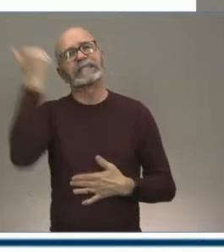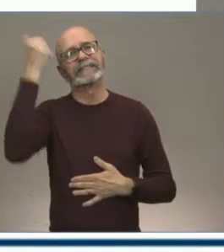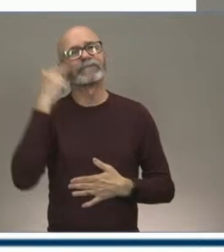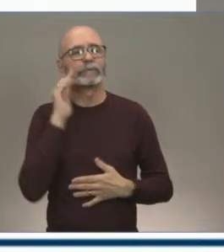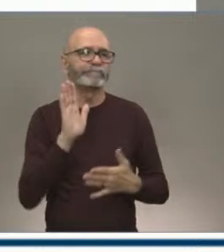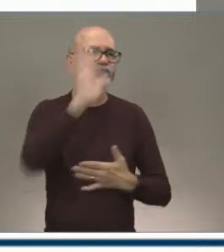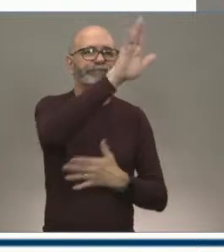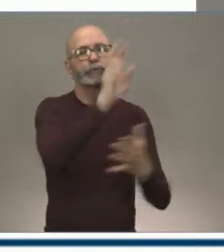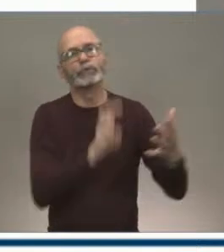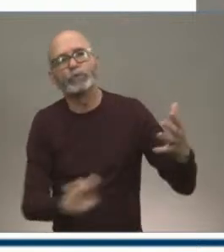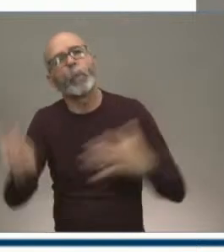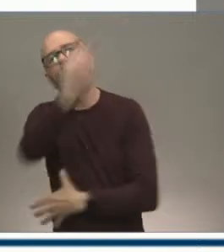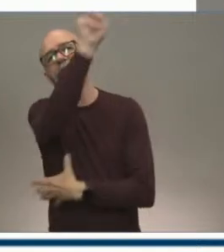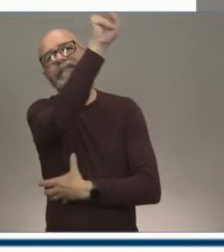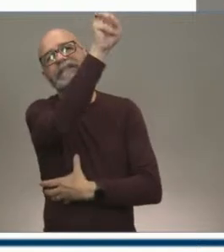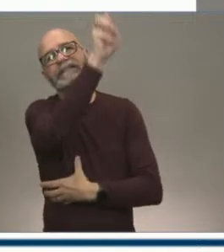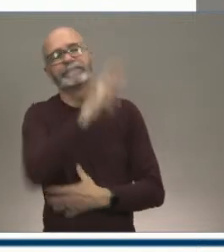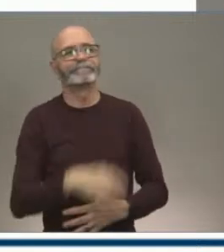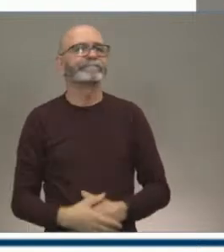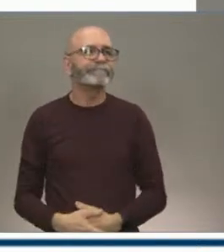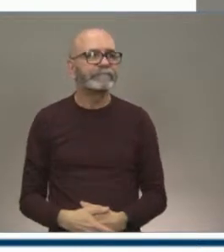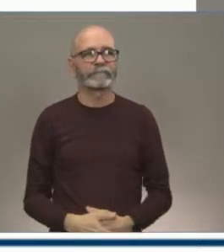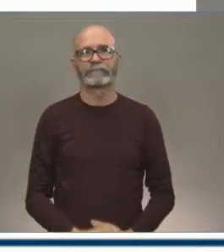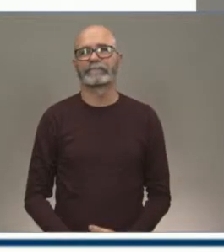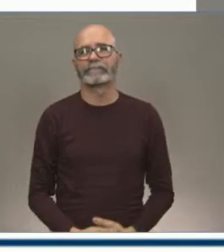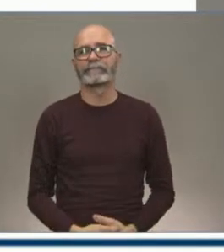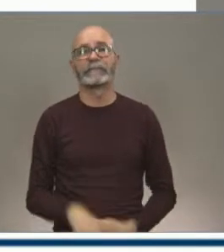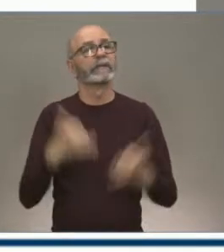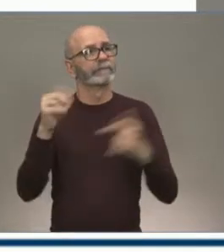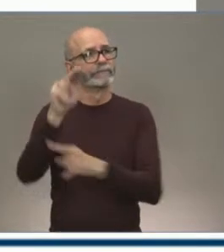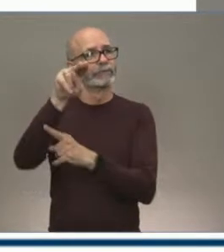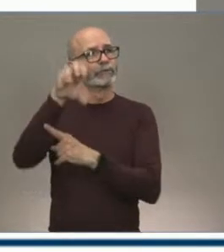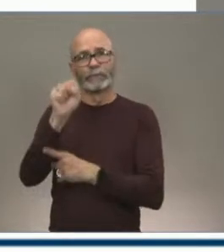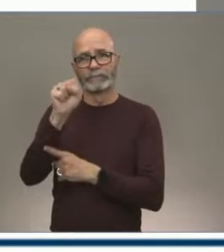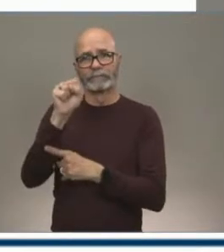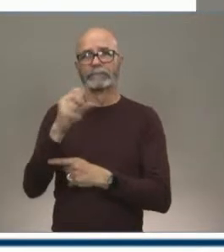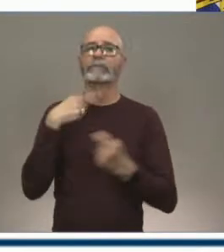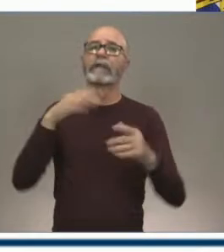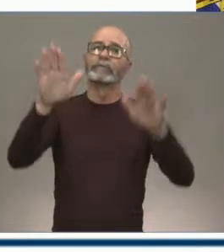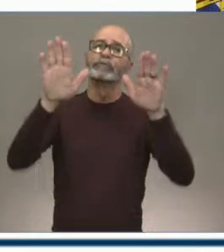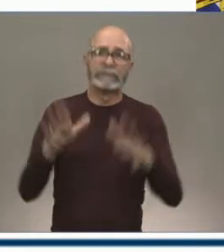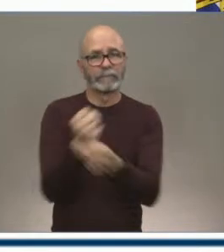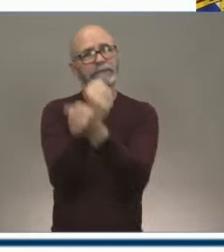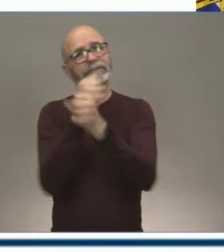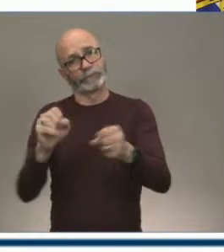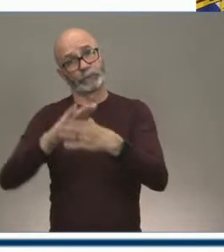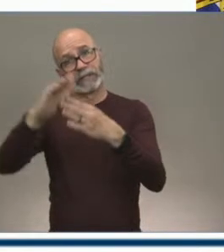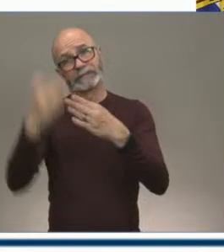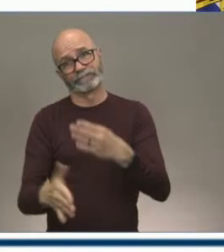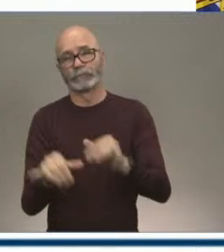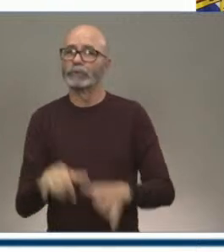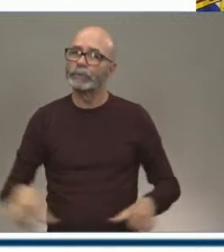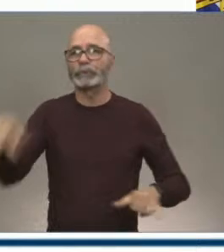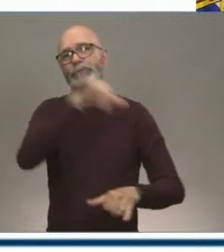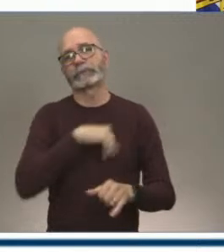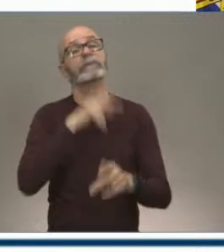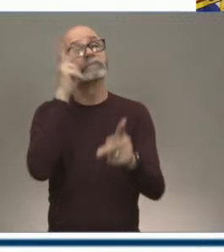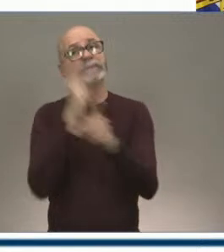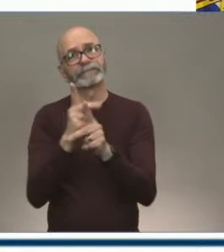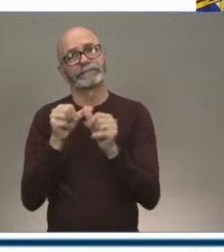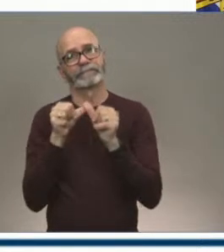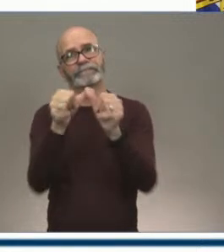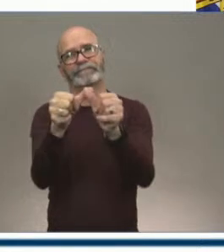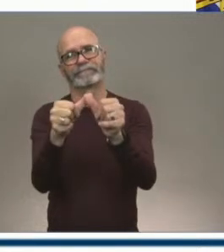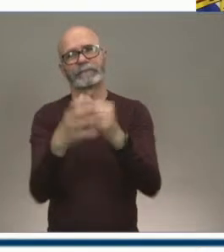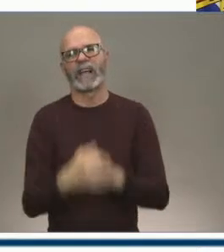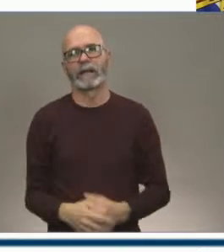And to all Nova Scotians, have a great and safe weekend, and take care of one another. Dr. Strang, you're going to make me cry, and it's not very good